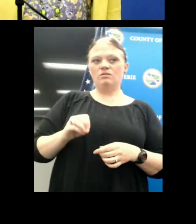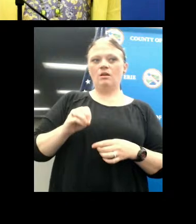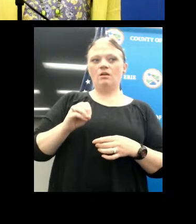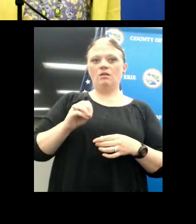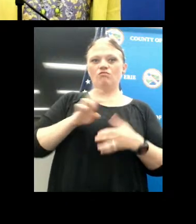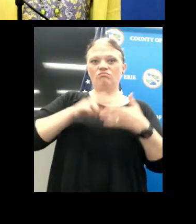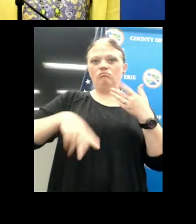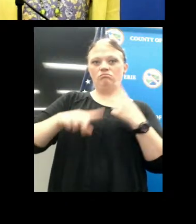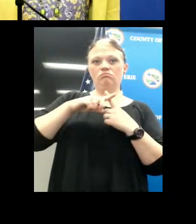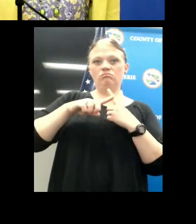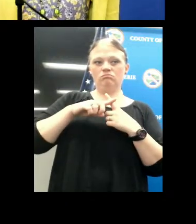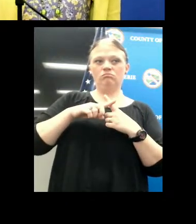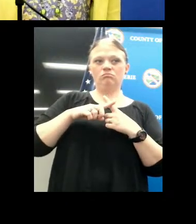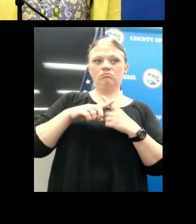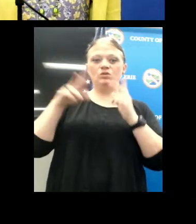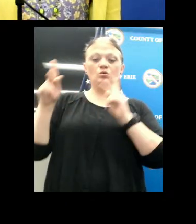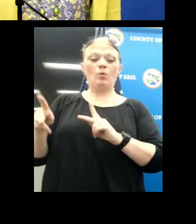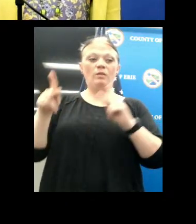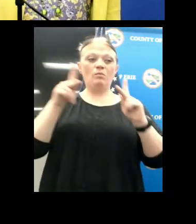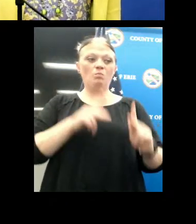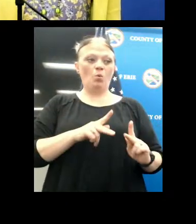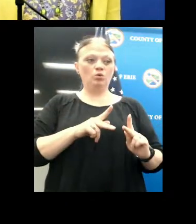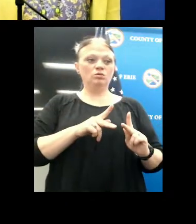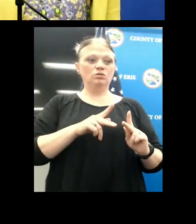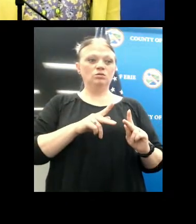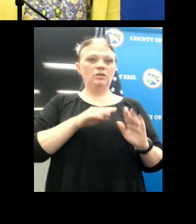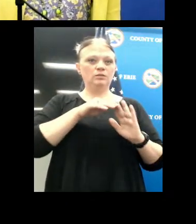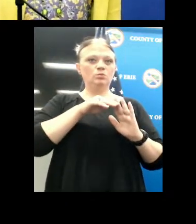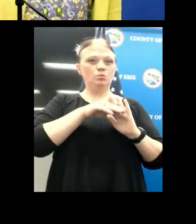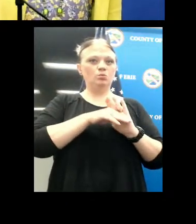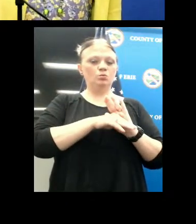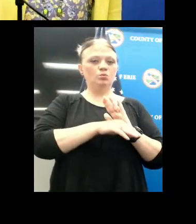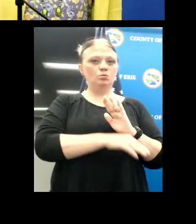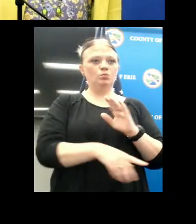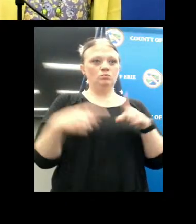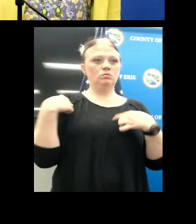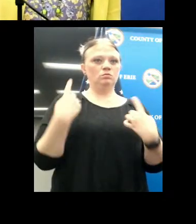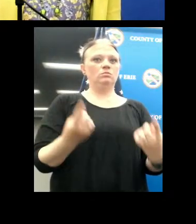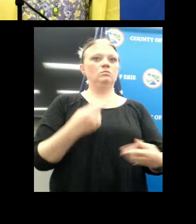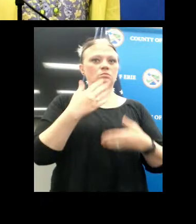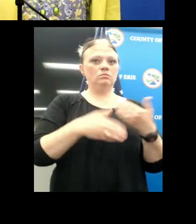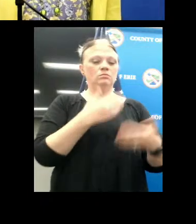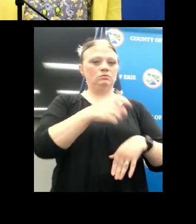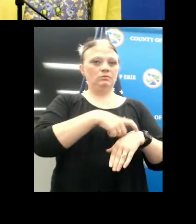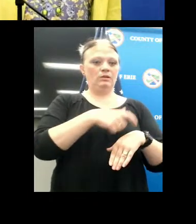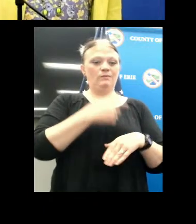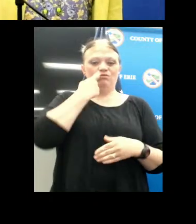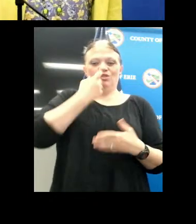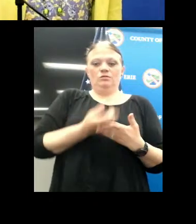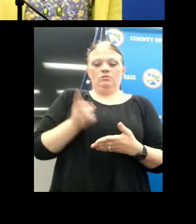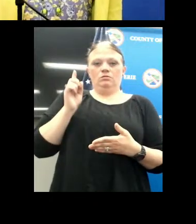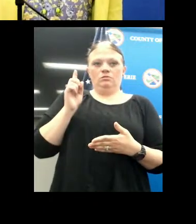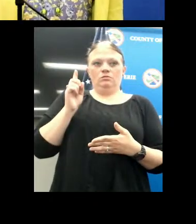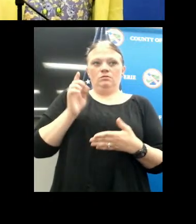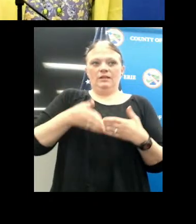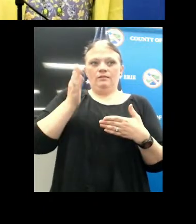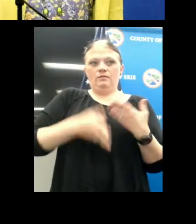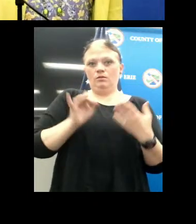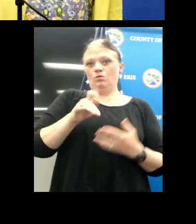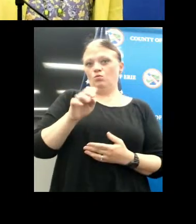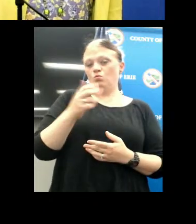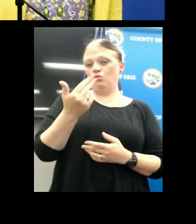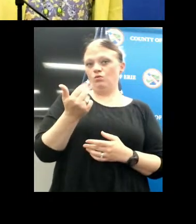tested positive. And that proportion of positive tests has been declining over time, whereas this past week that ended on